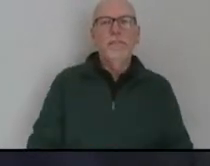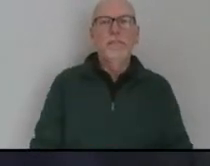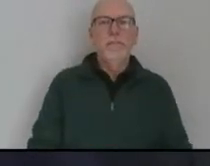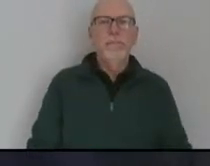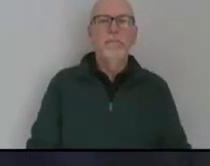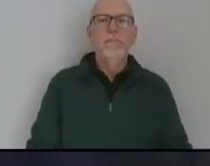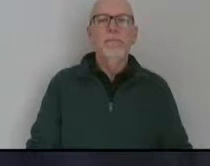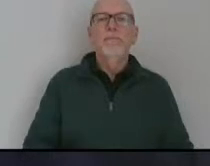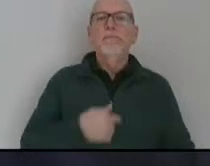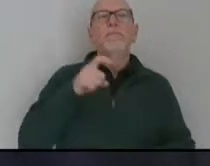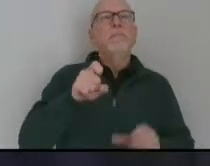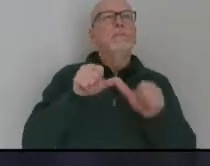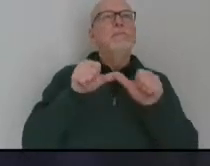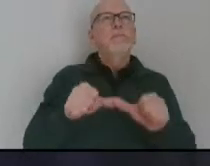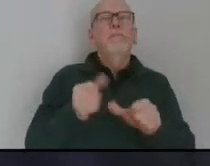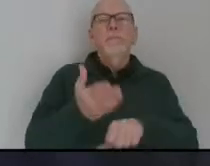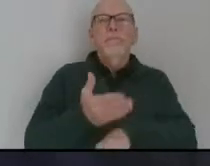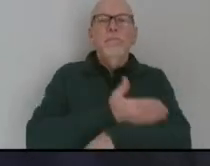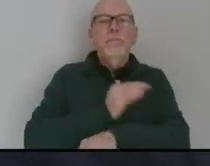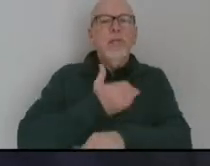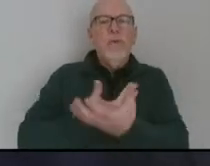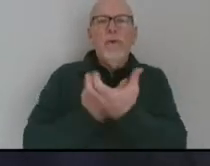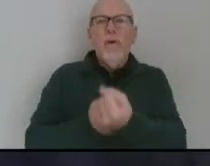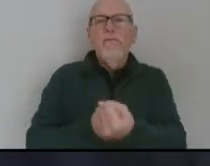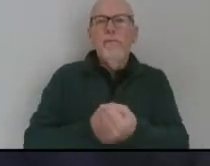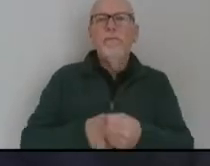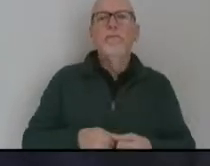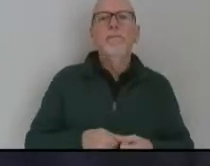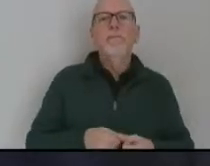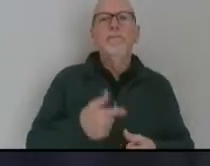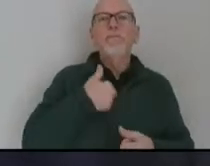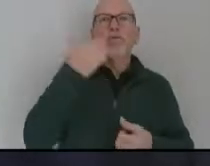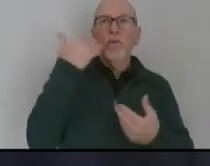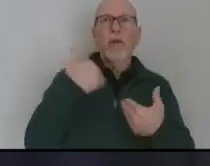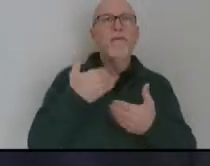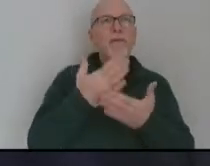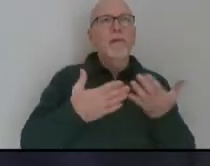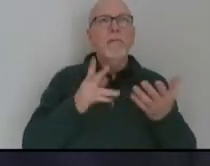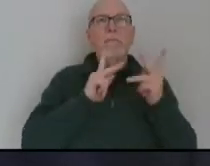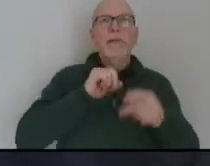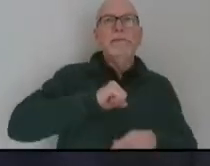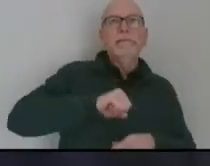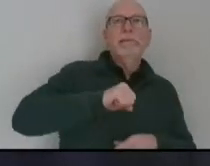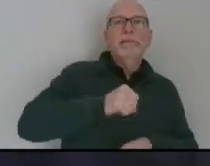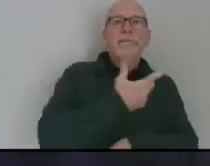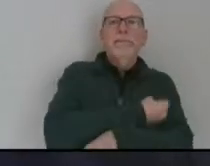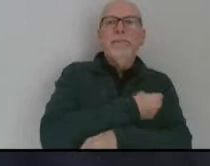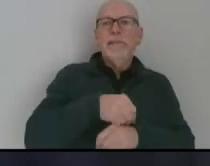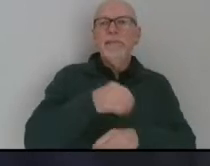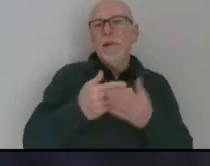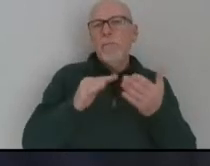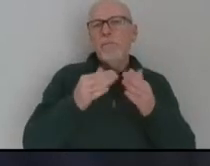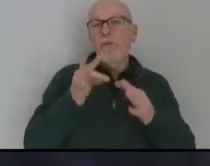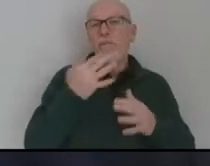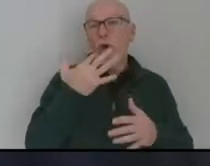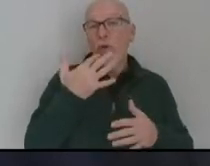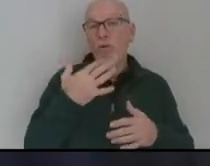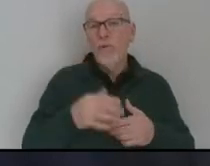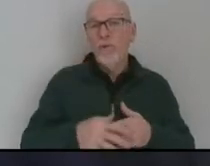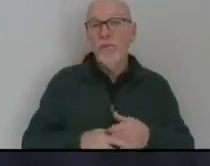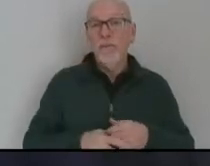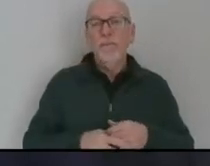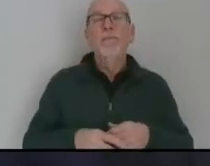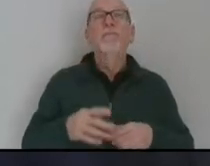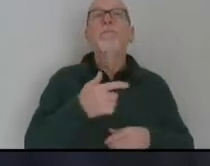continue to build confidence in the vaccine. We know there is significant vaccine hesitancy in some of our communities of color. and we are working